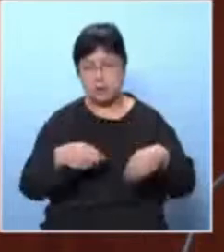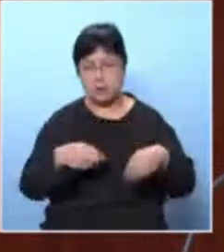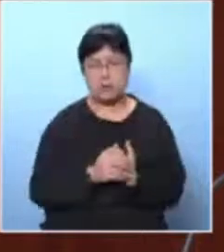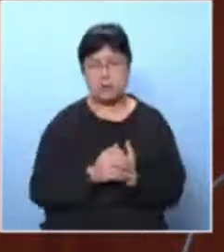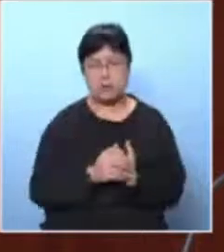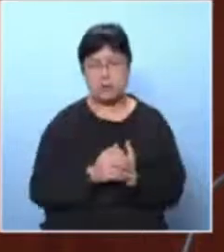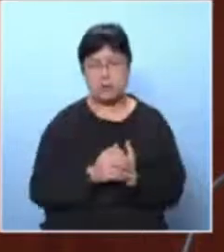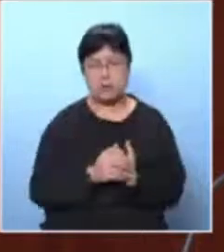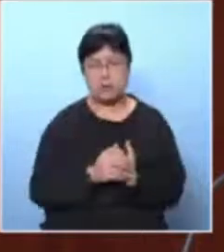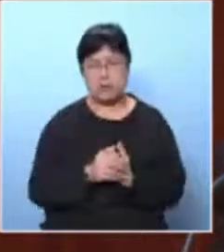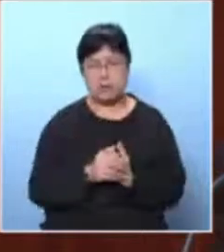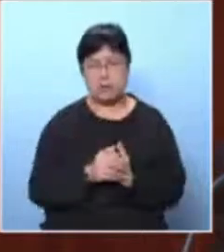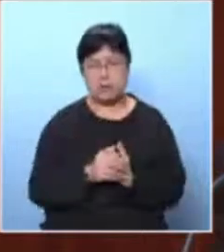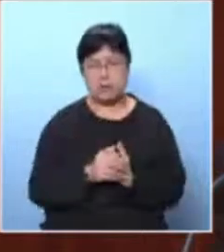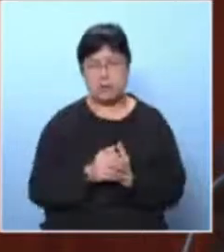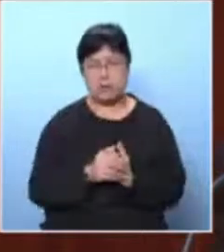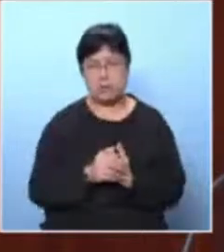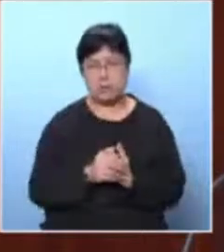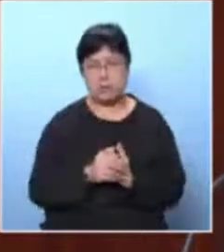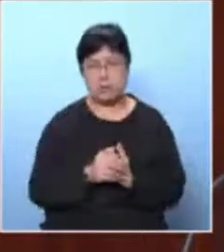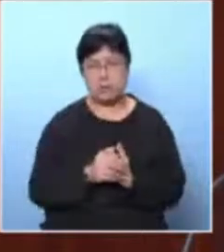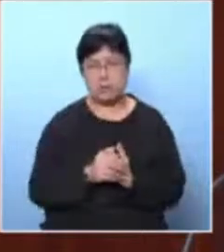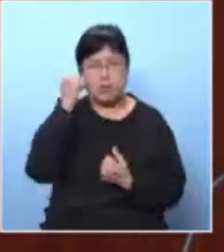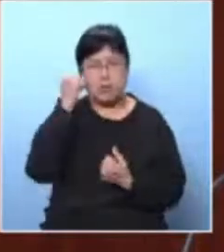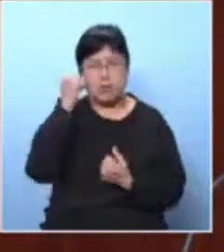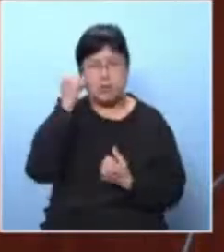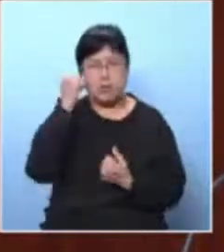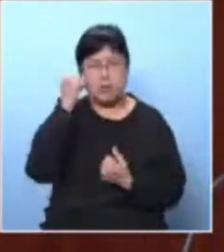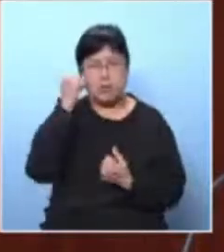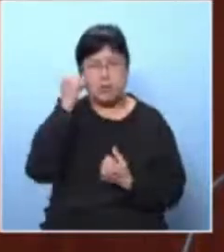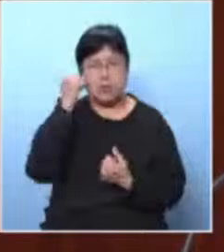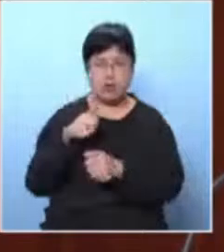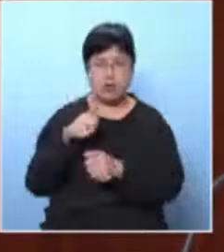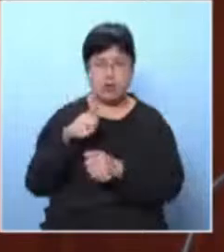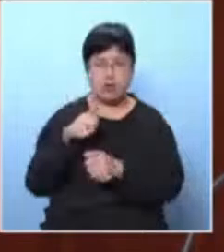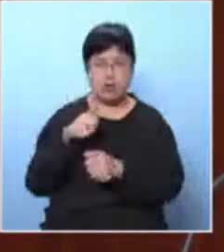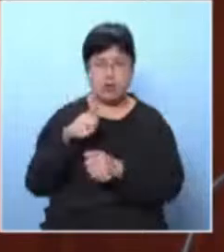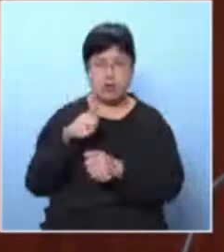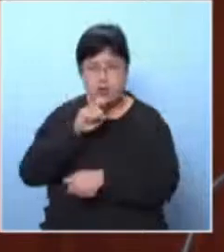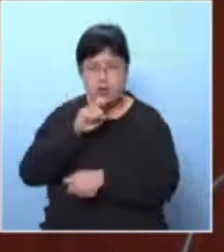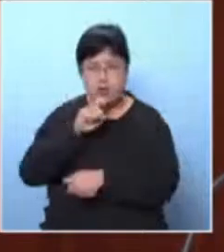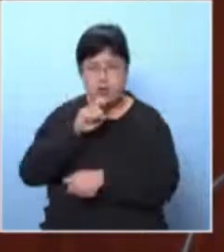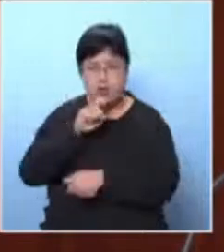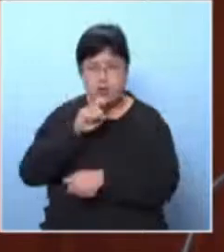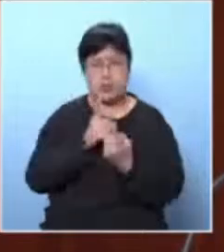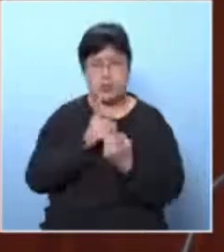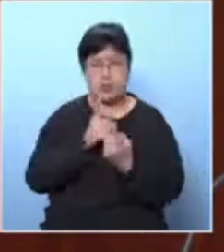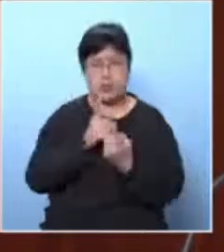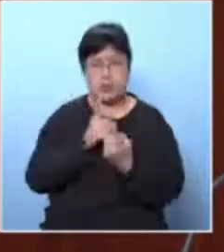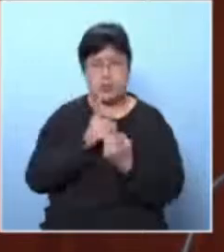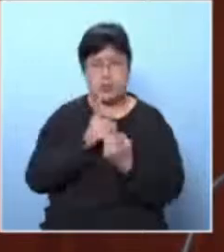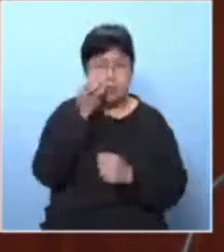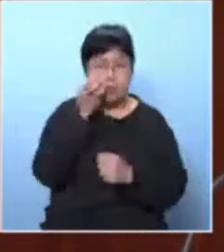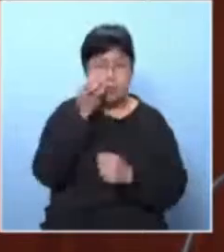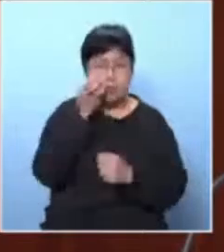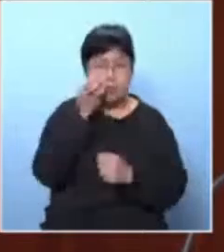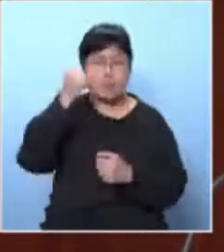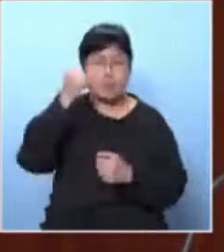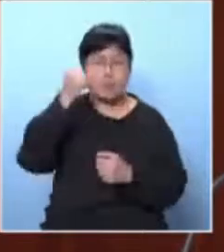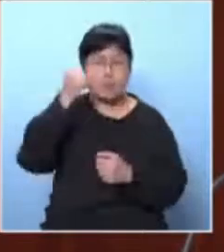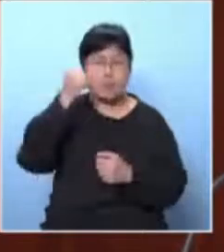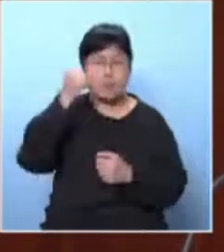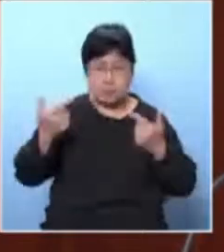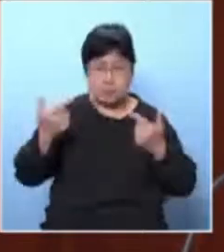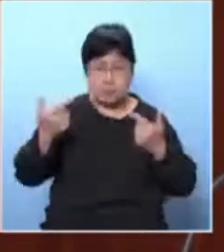million. Caring for the elderly. In the face of an aging population, the government formulates